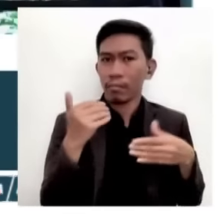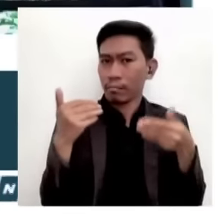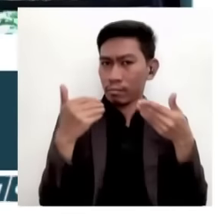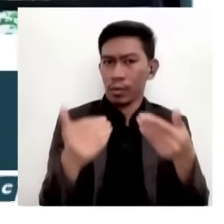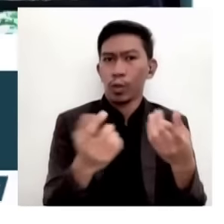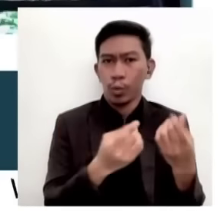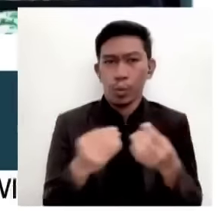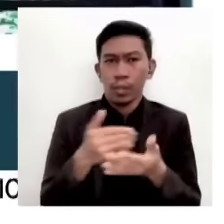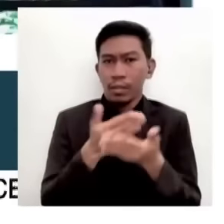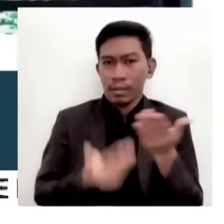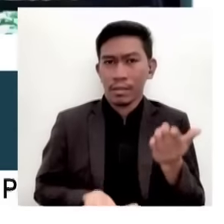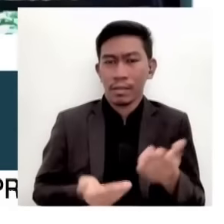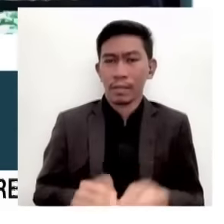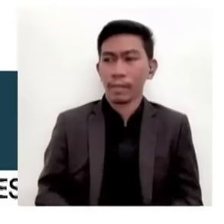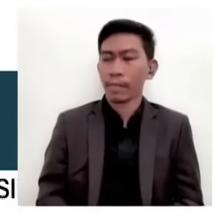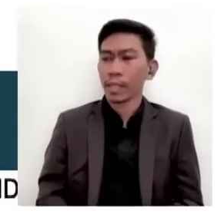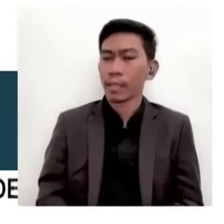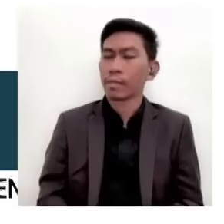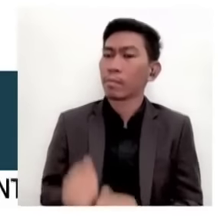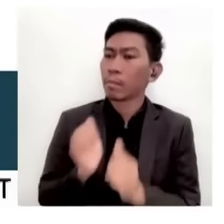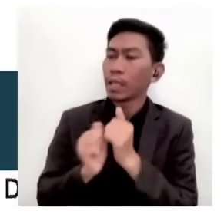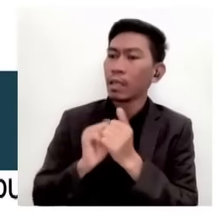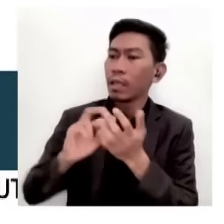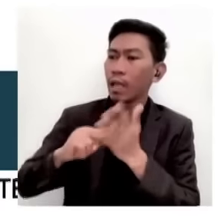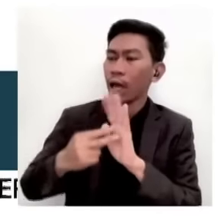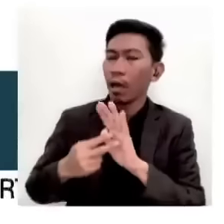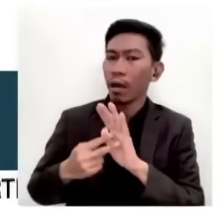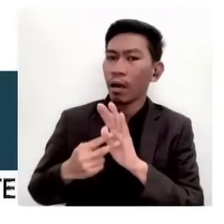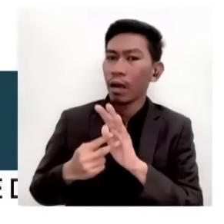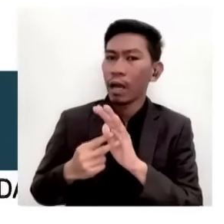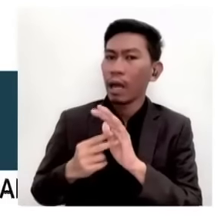So hanggang saan niyo po dadalhin ito?